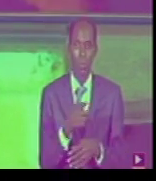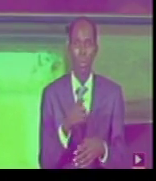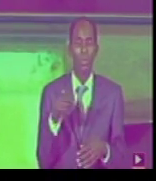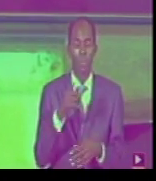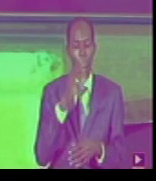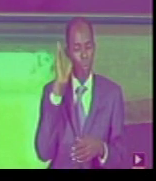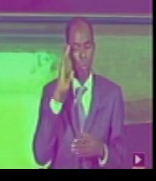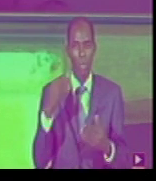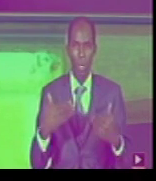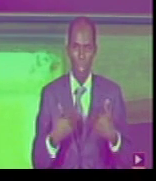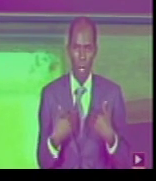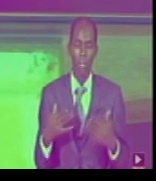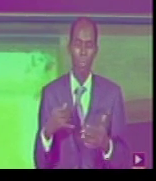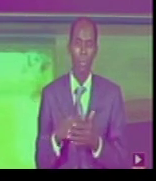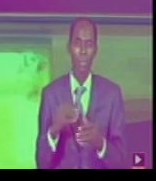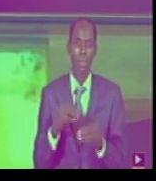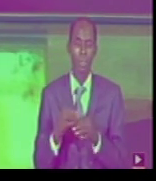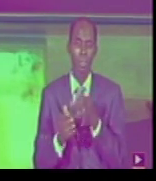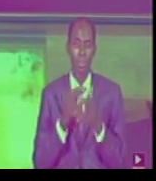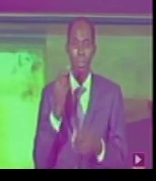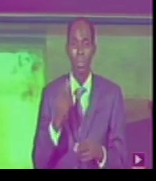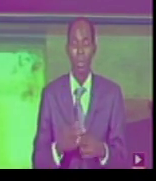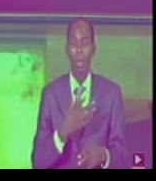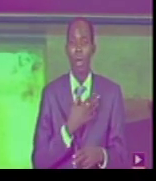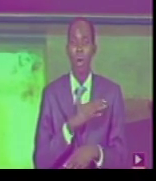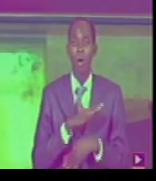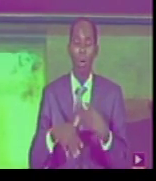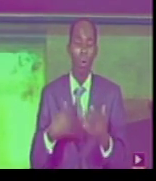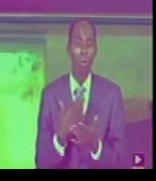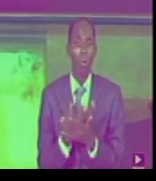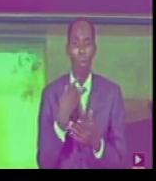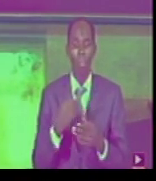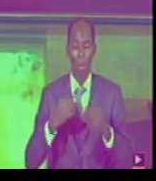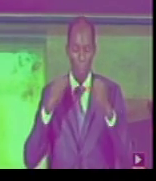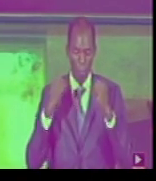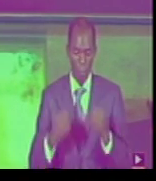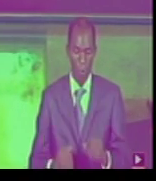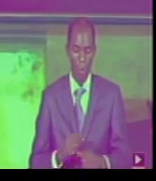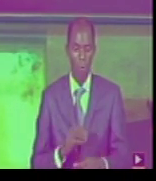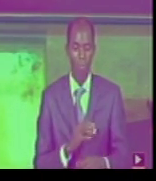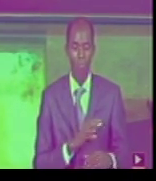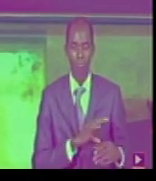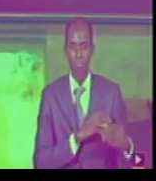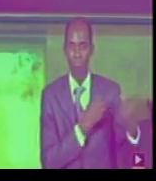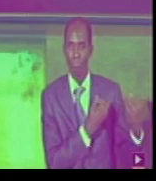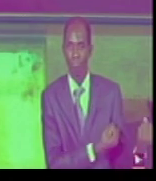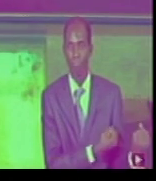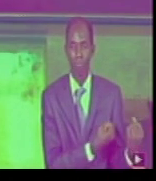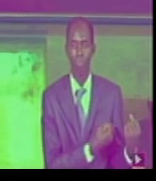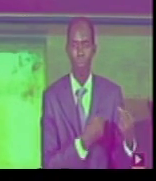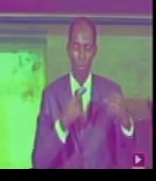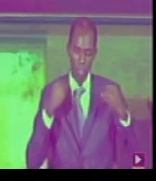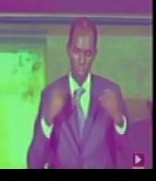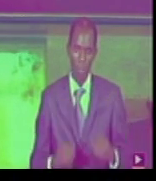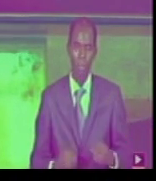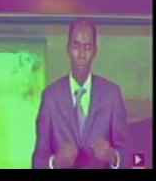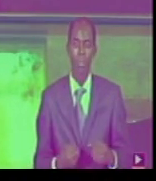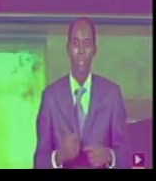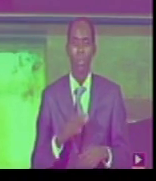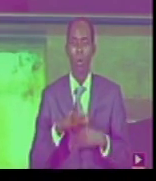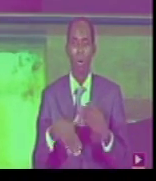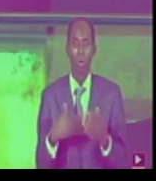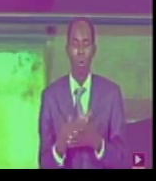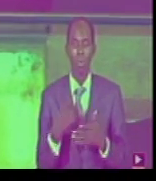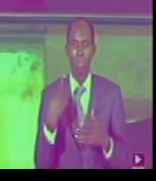have. And all the power, all the courage, all the strength, all the backbone you need